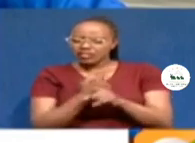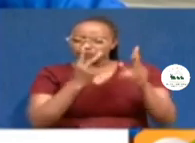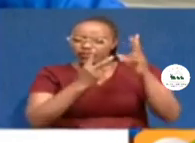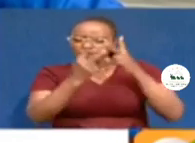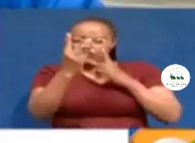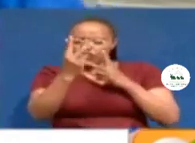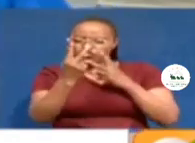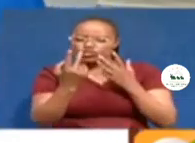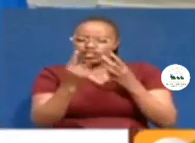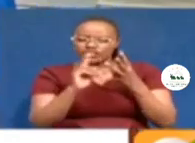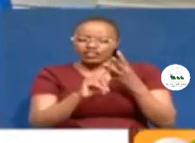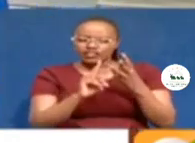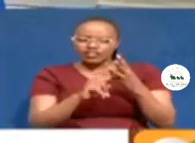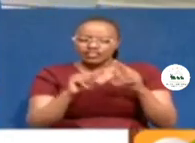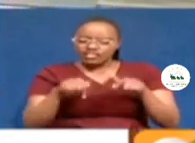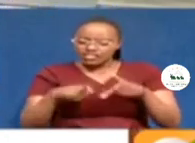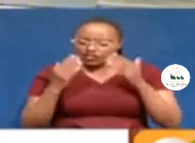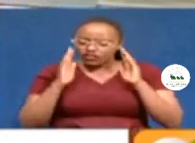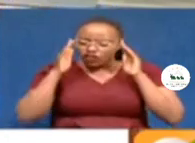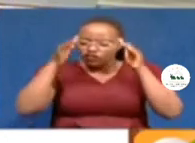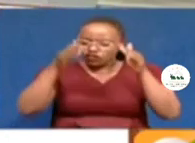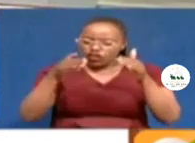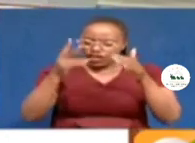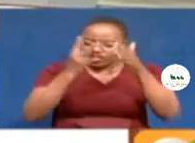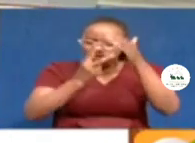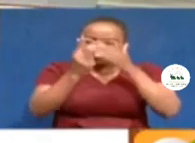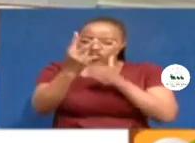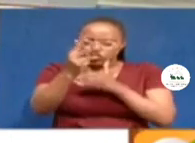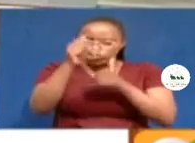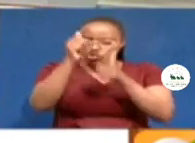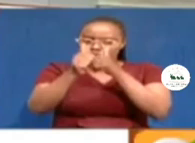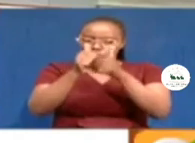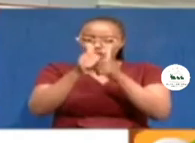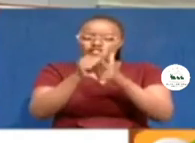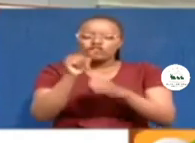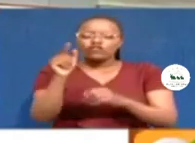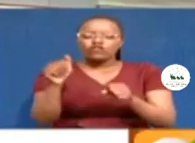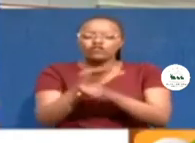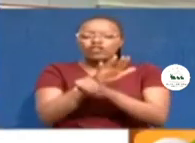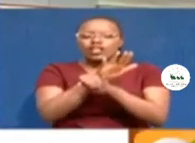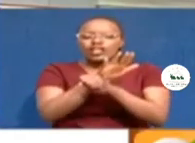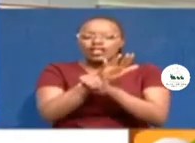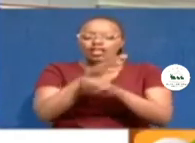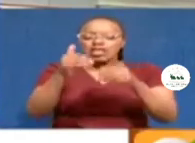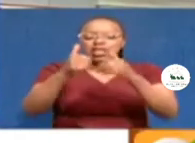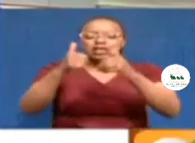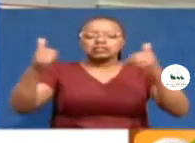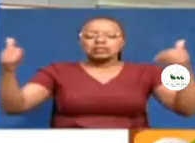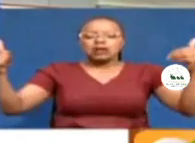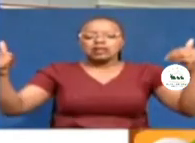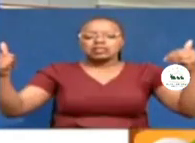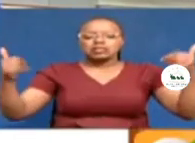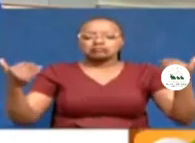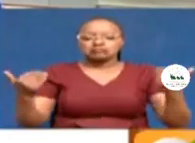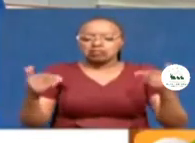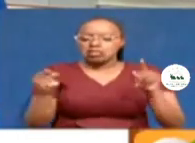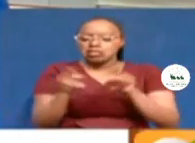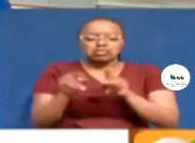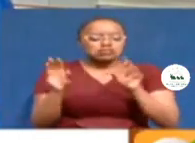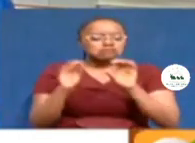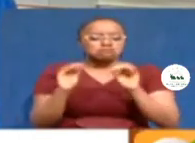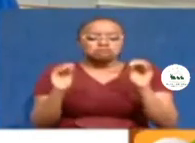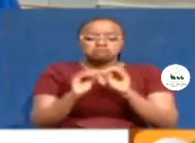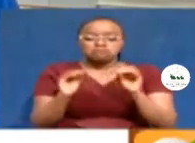vision, self-focused vision, but completely apart.